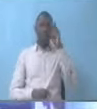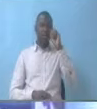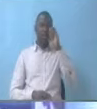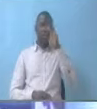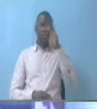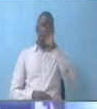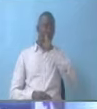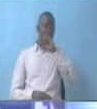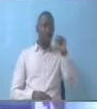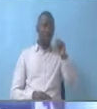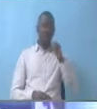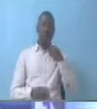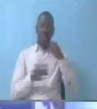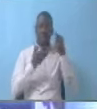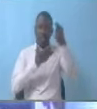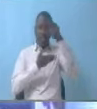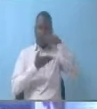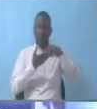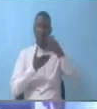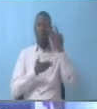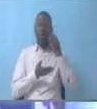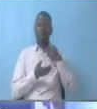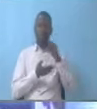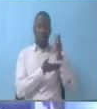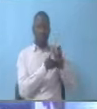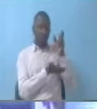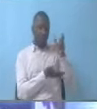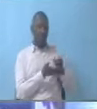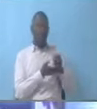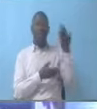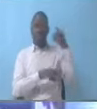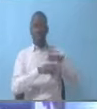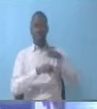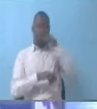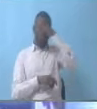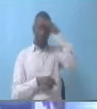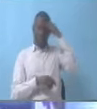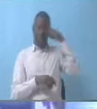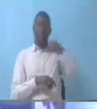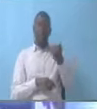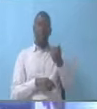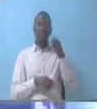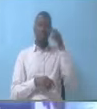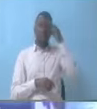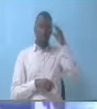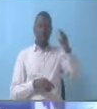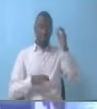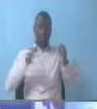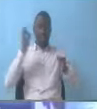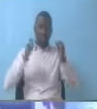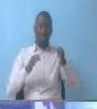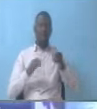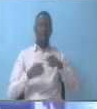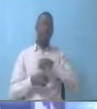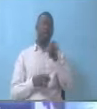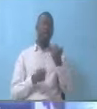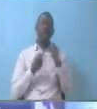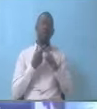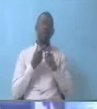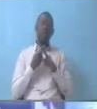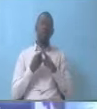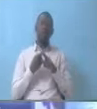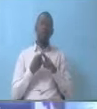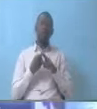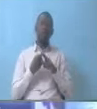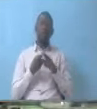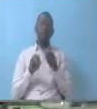witness was Attorney General, and also perhaps tell us which decrees are still in